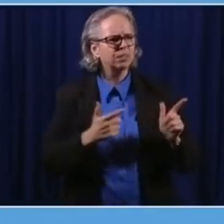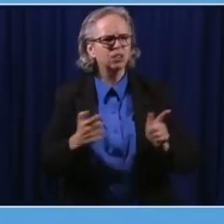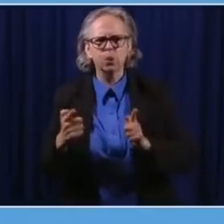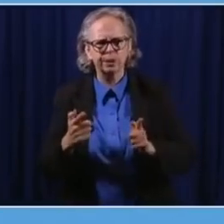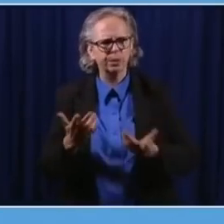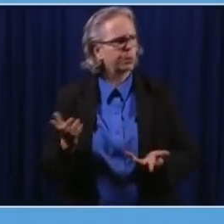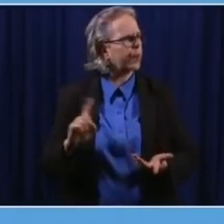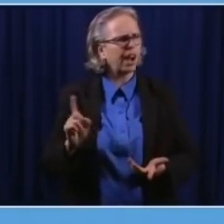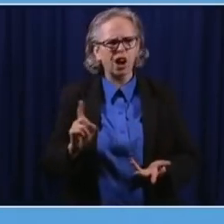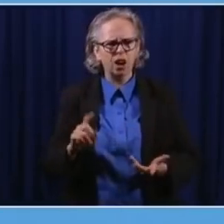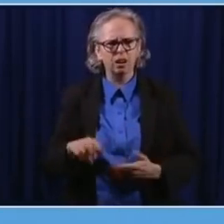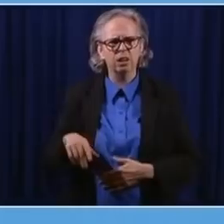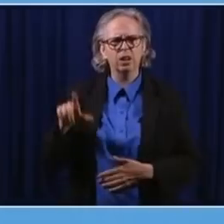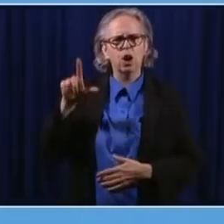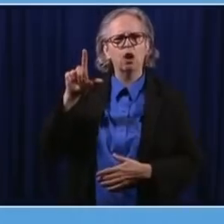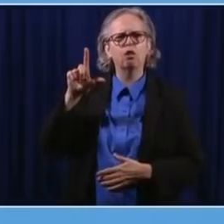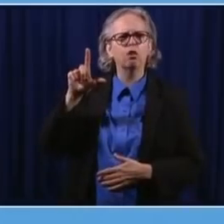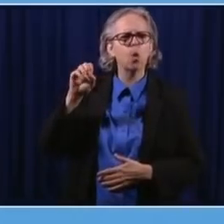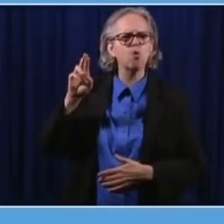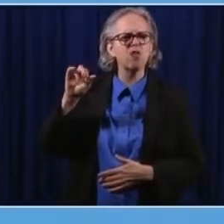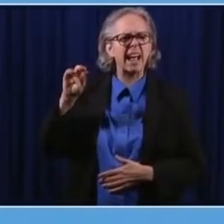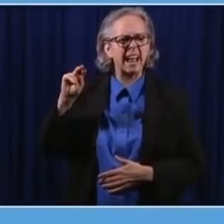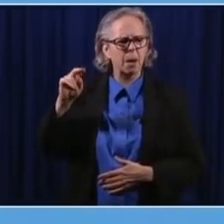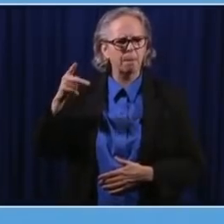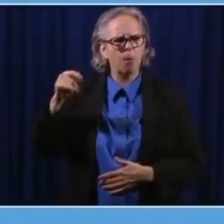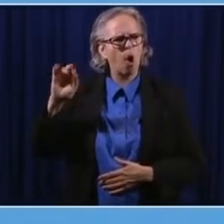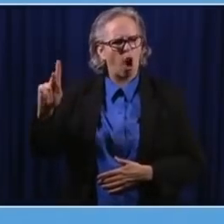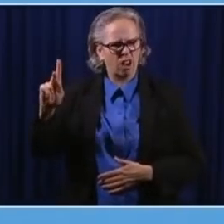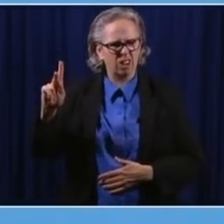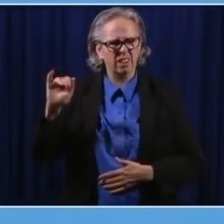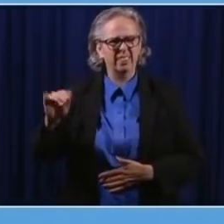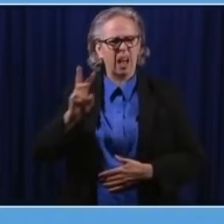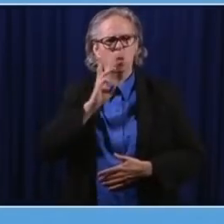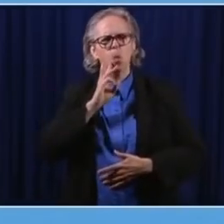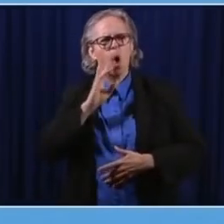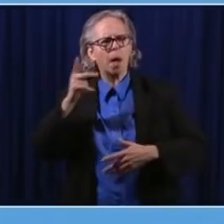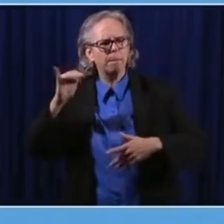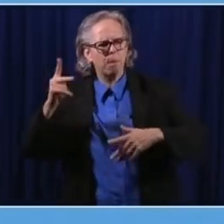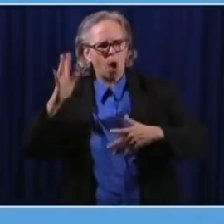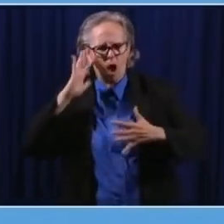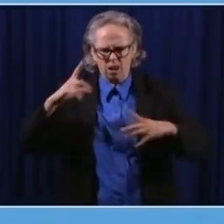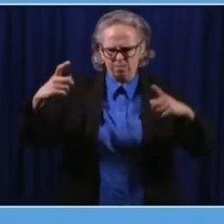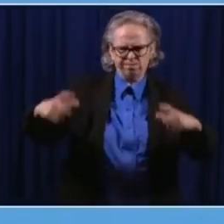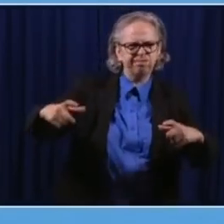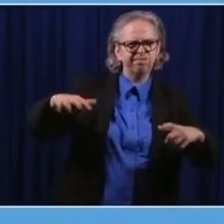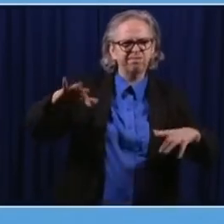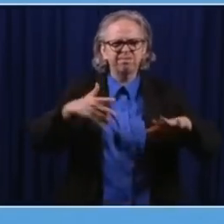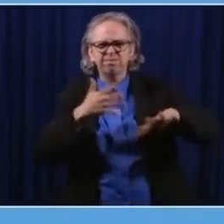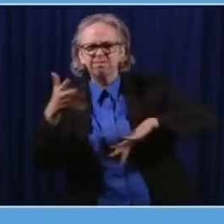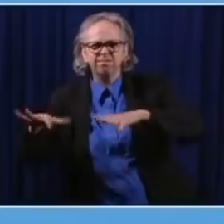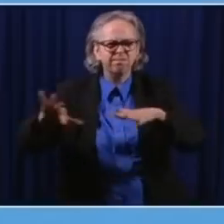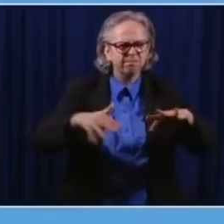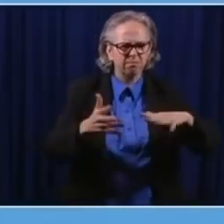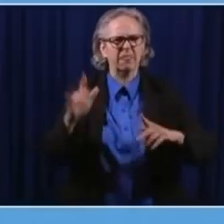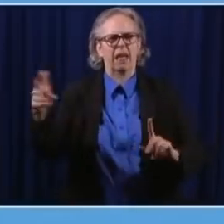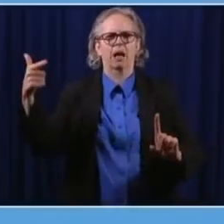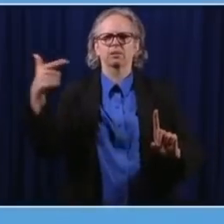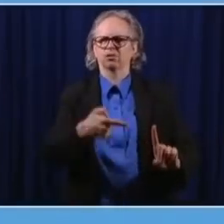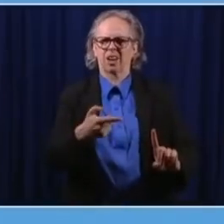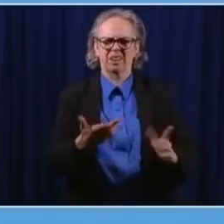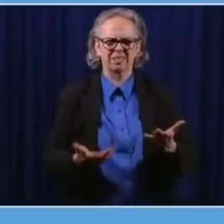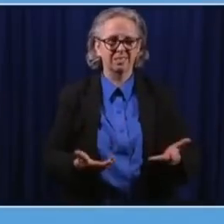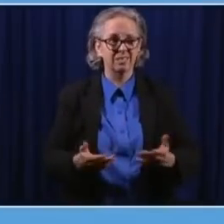basketball court with multiple gunshot wounds Saturday night. He died Sunday. The man accused of killing the teen had been convicted of a